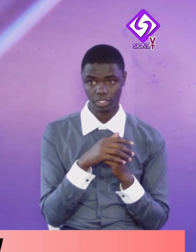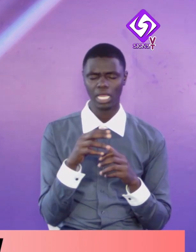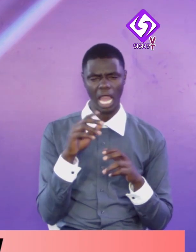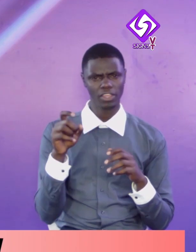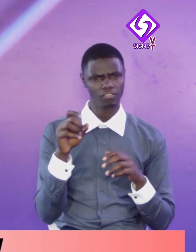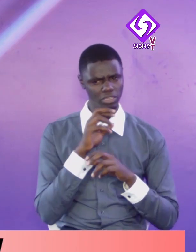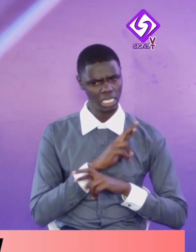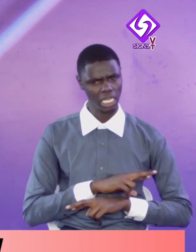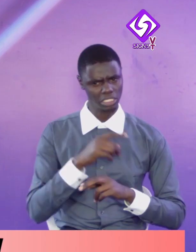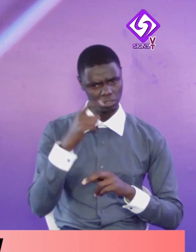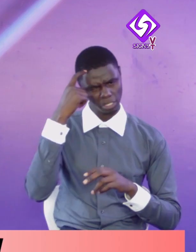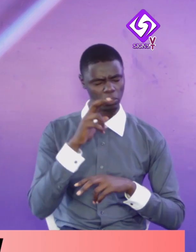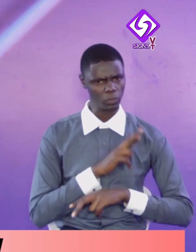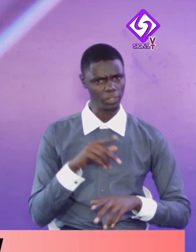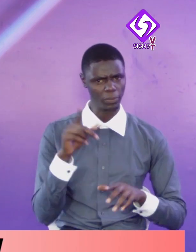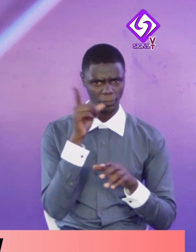relaxes his mind,